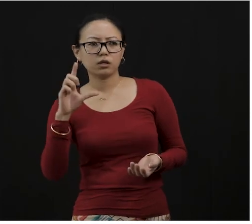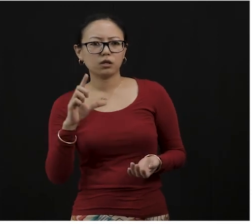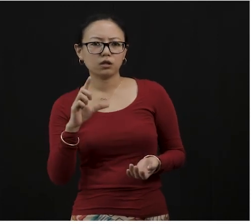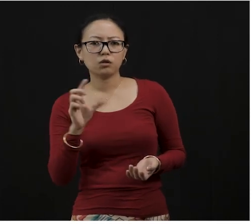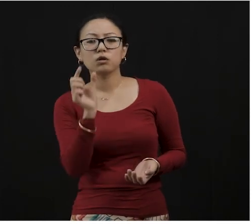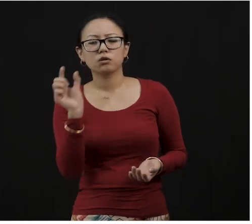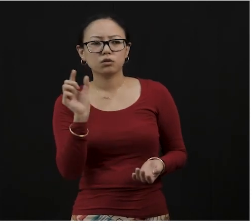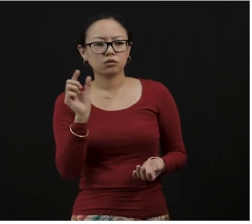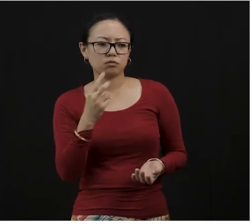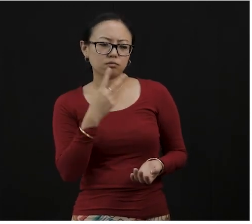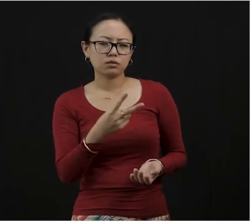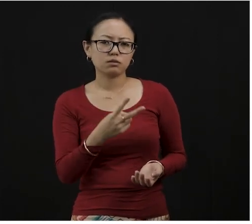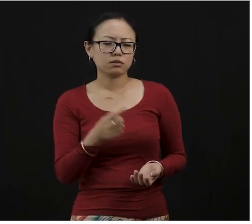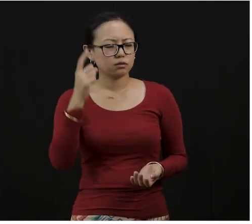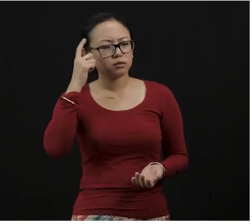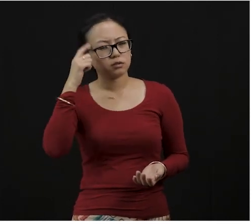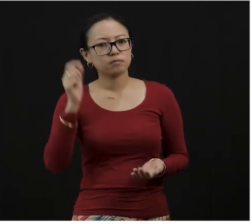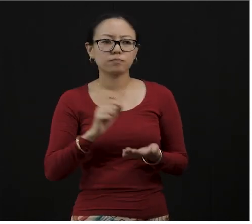each.